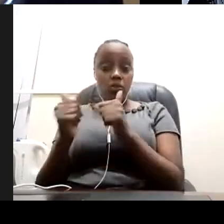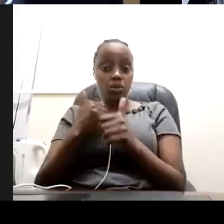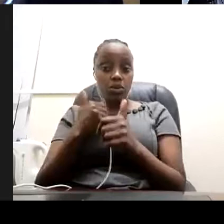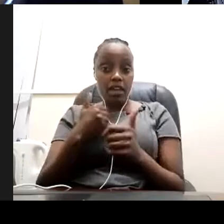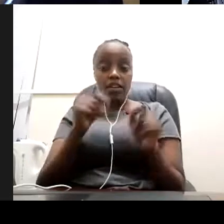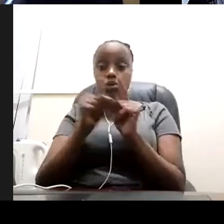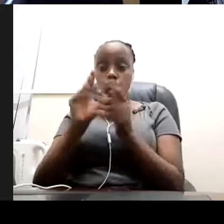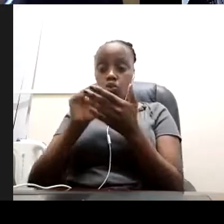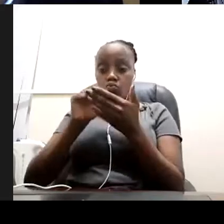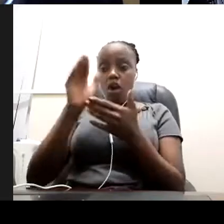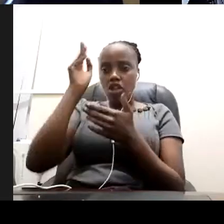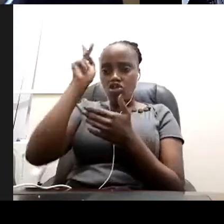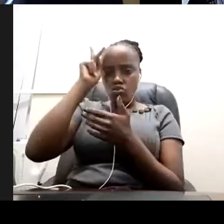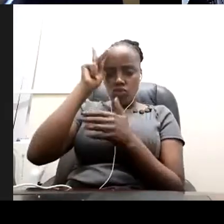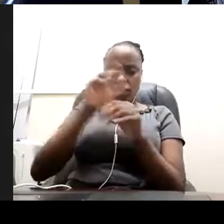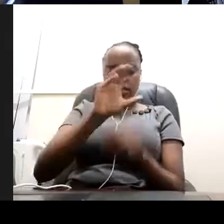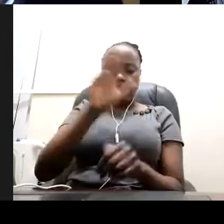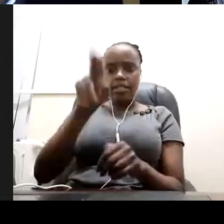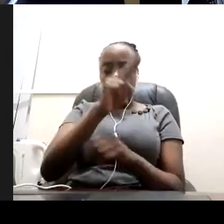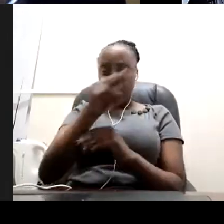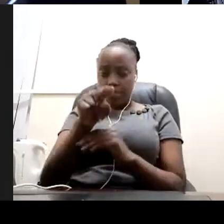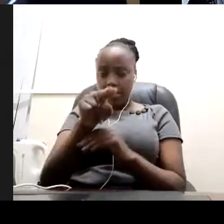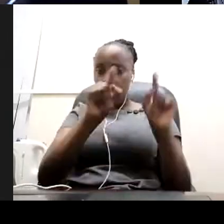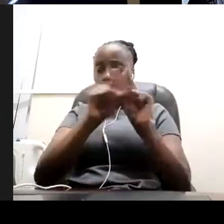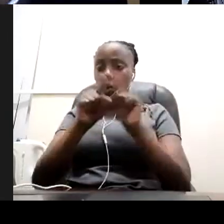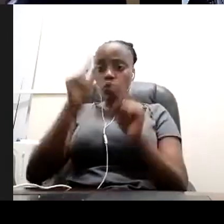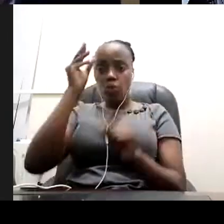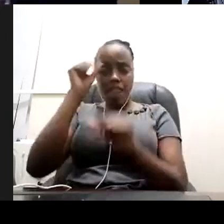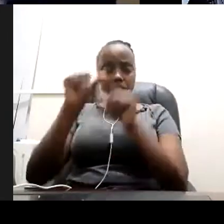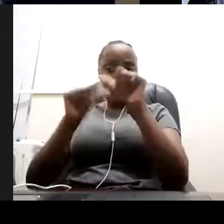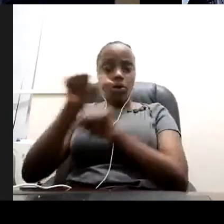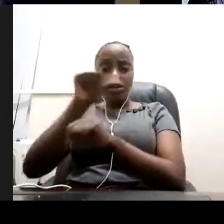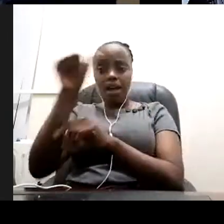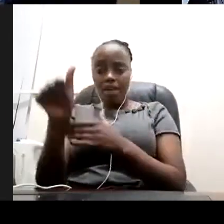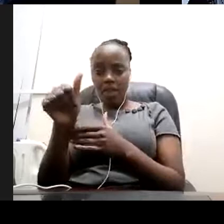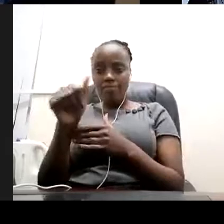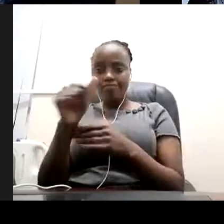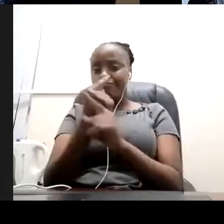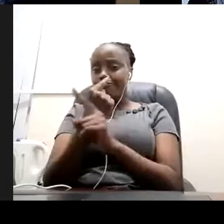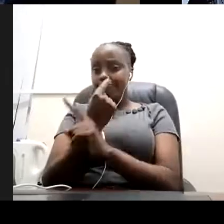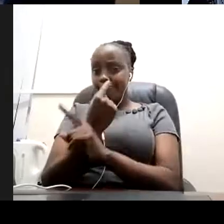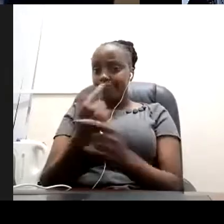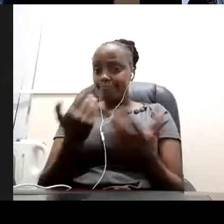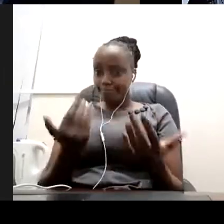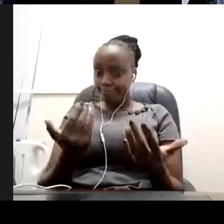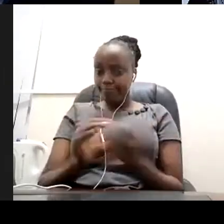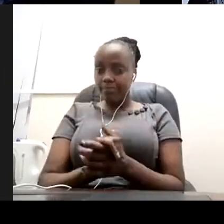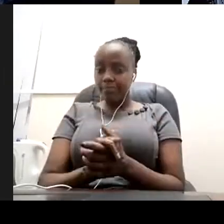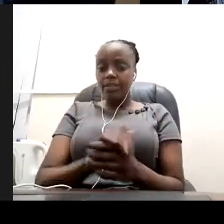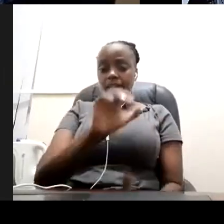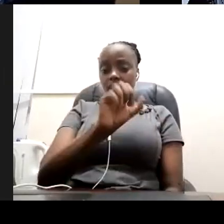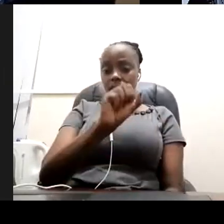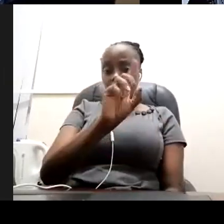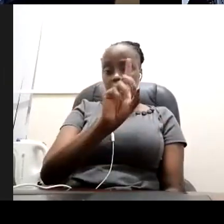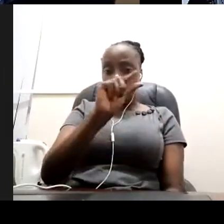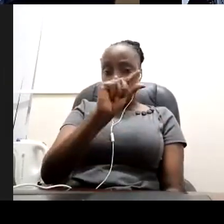knowledge about CRPD. We need to continue learning about other strategic frameworks such as SDGs and